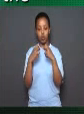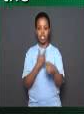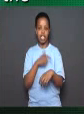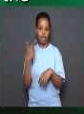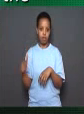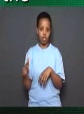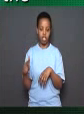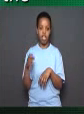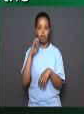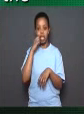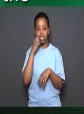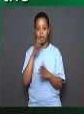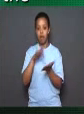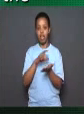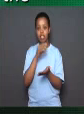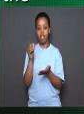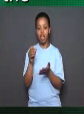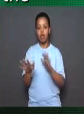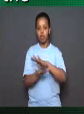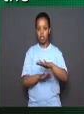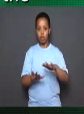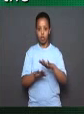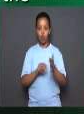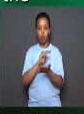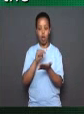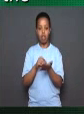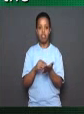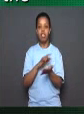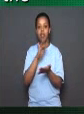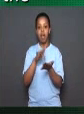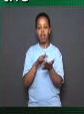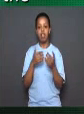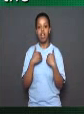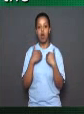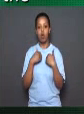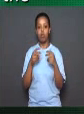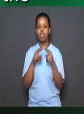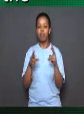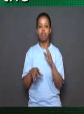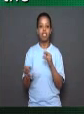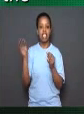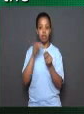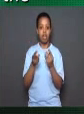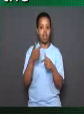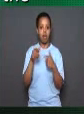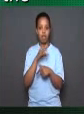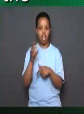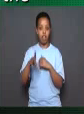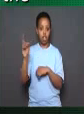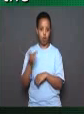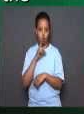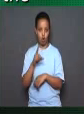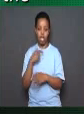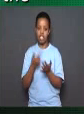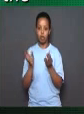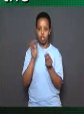between enzyme and substrate particles is greatly increased, and the